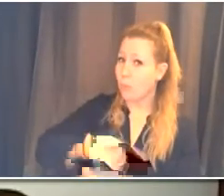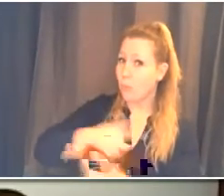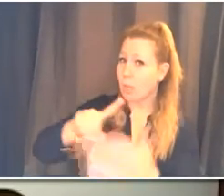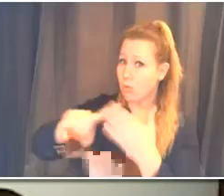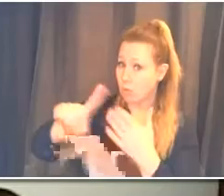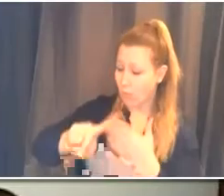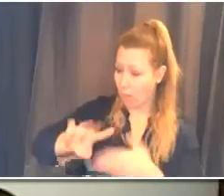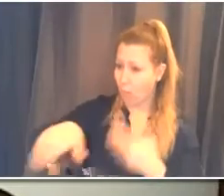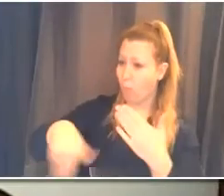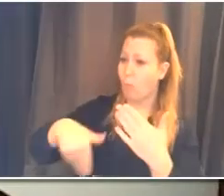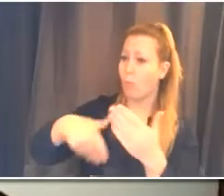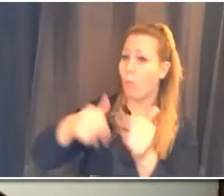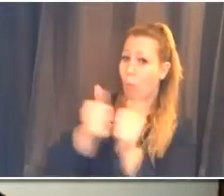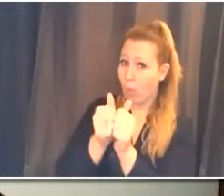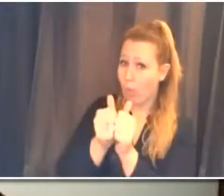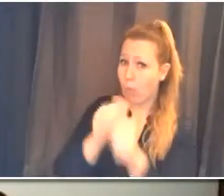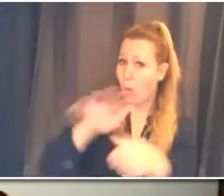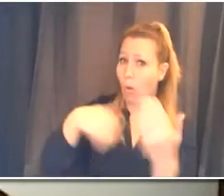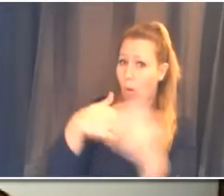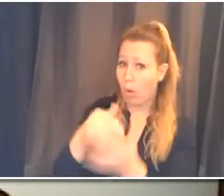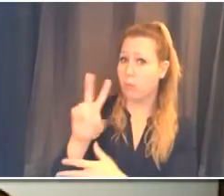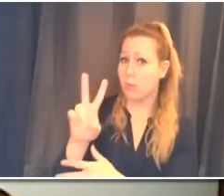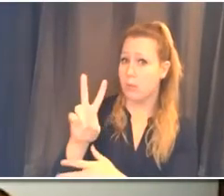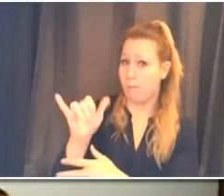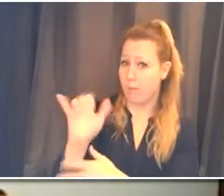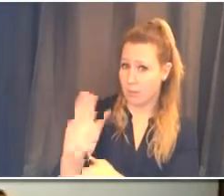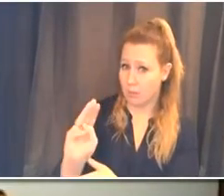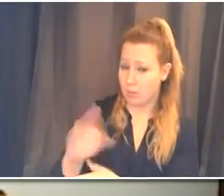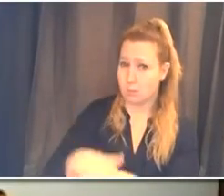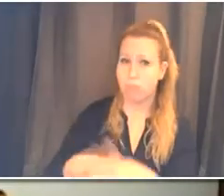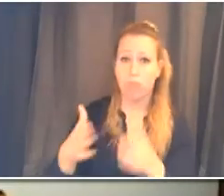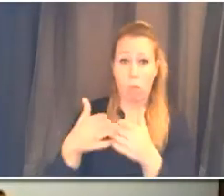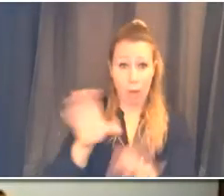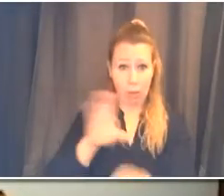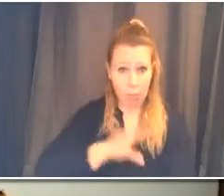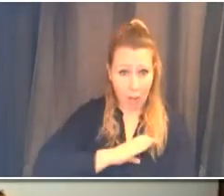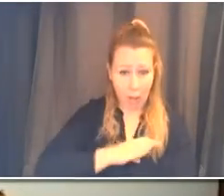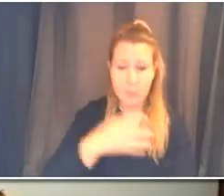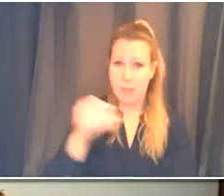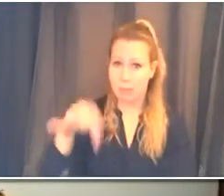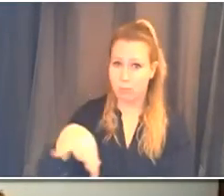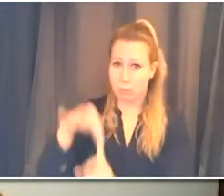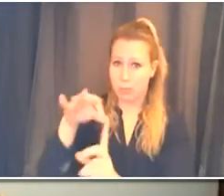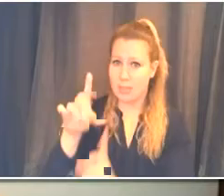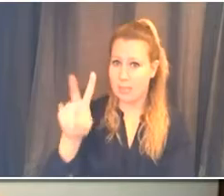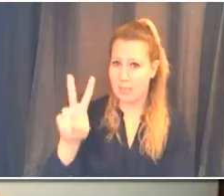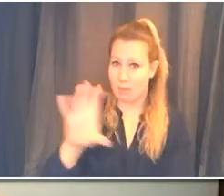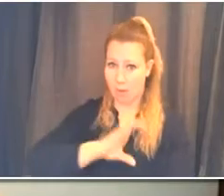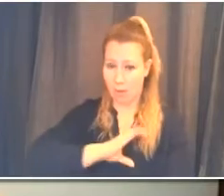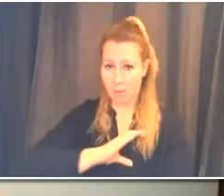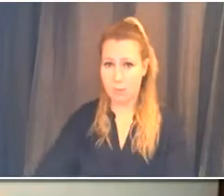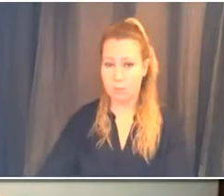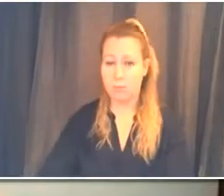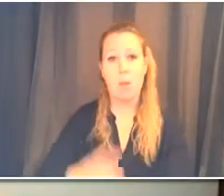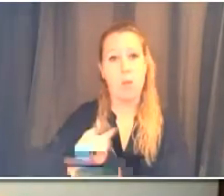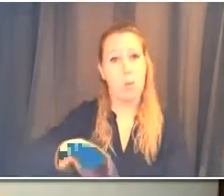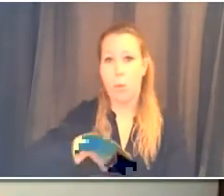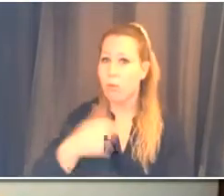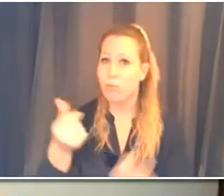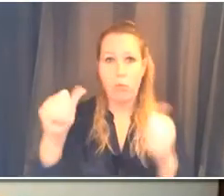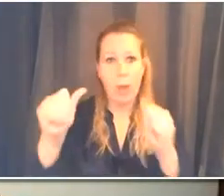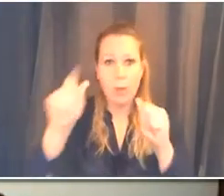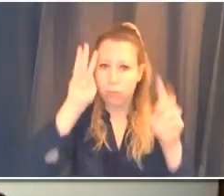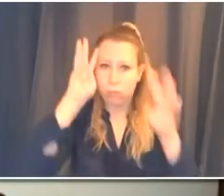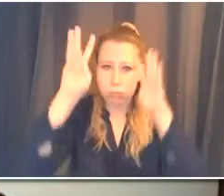level of high propensity or or Children at Risk lists but maybe victims that have had let's say mult